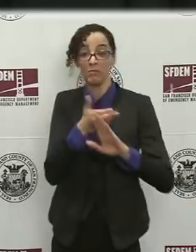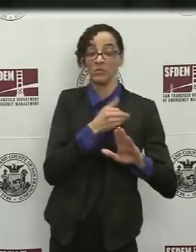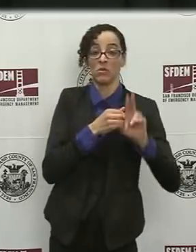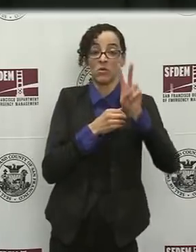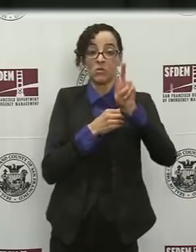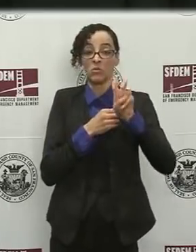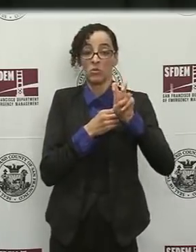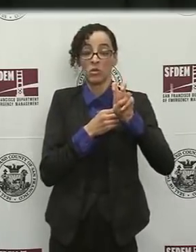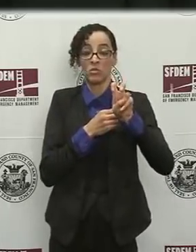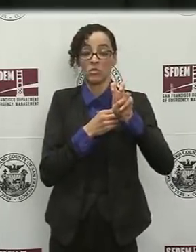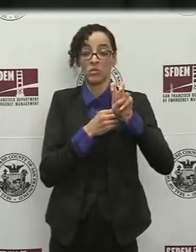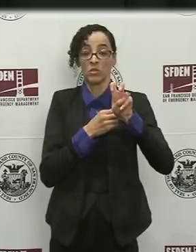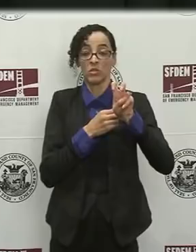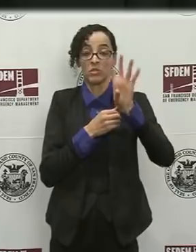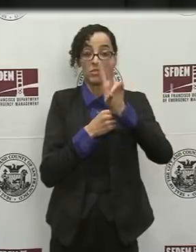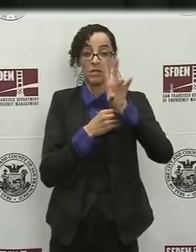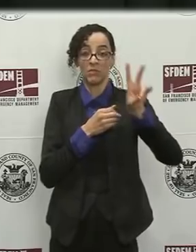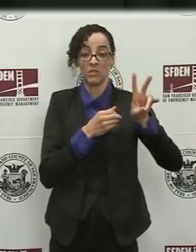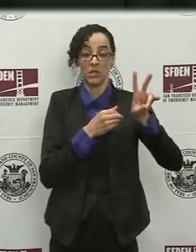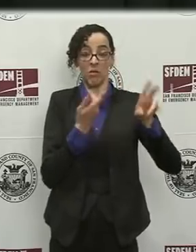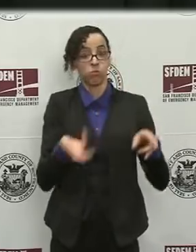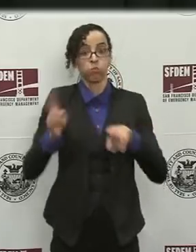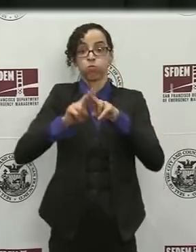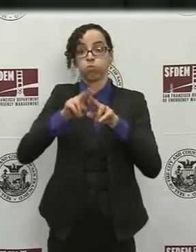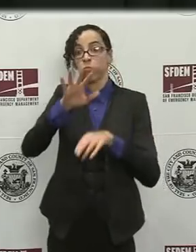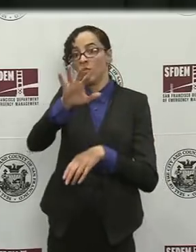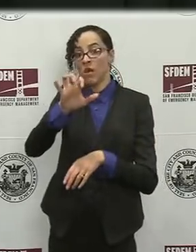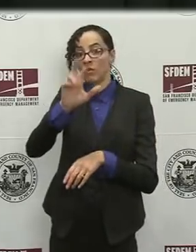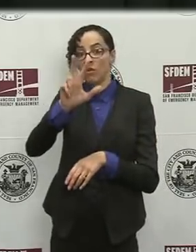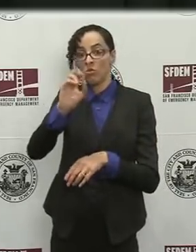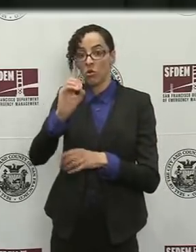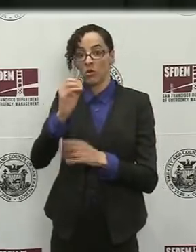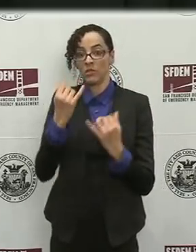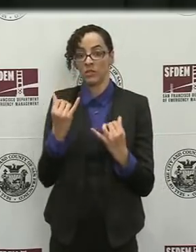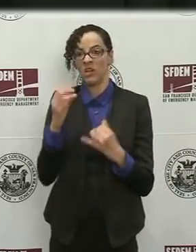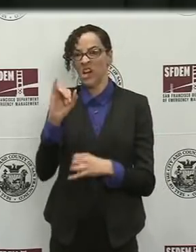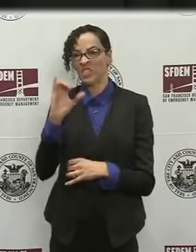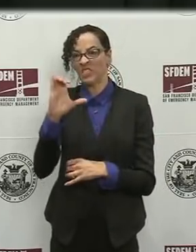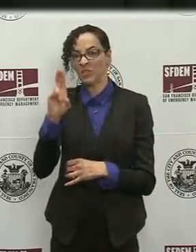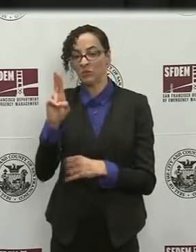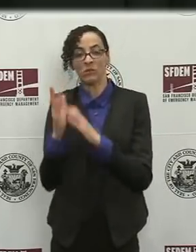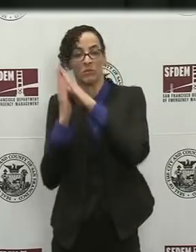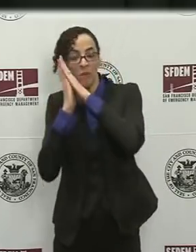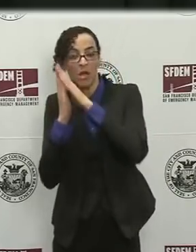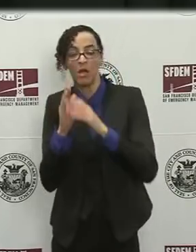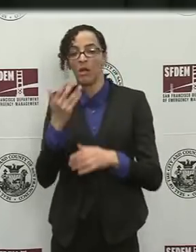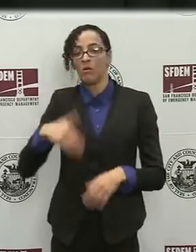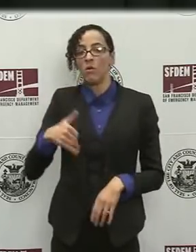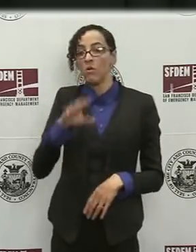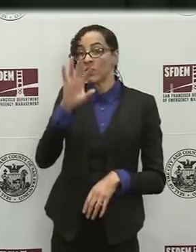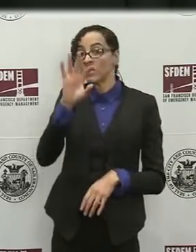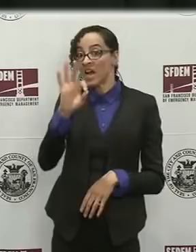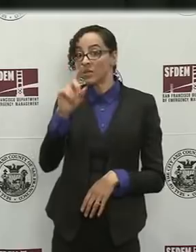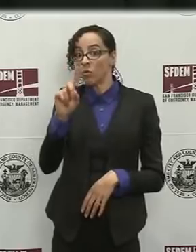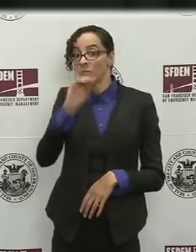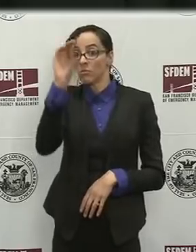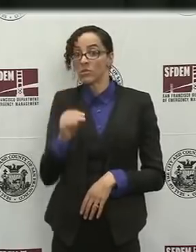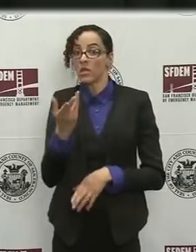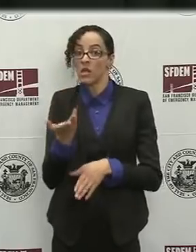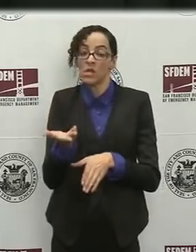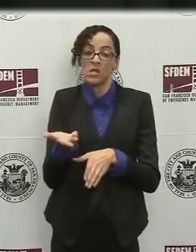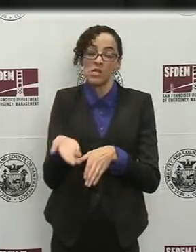277 to 530, a 91% increase,